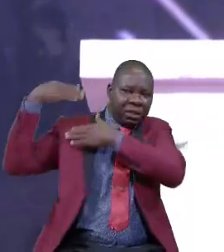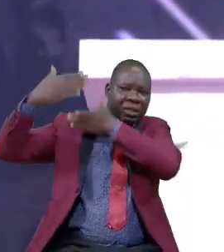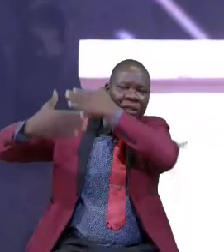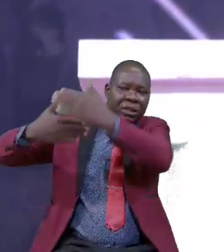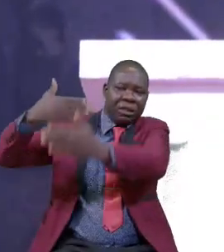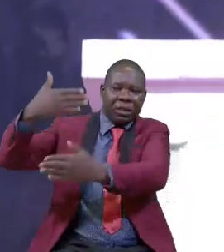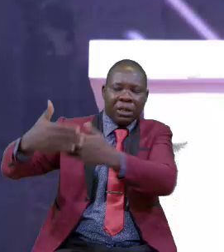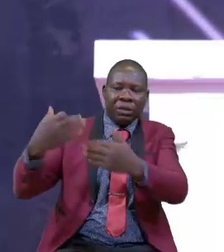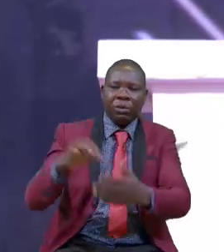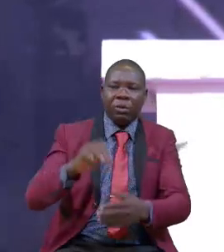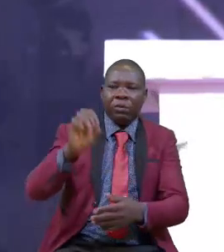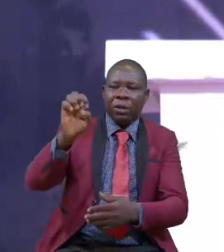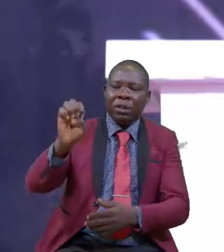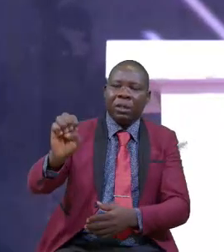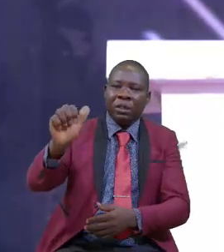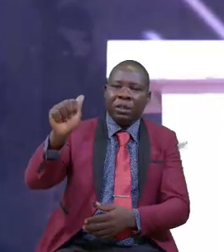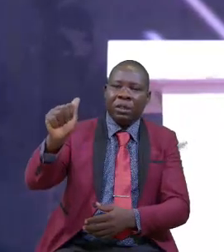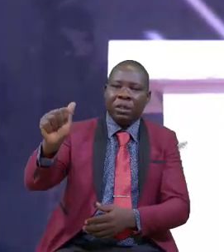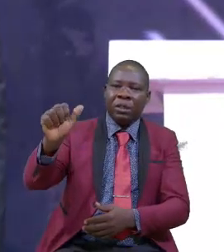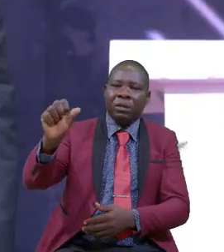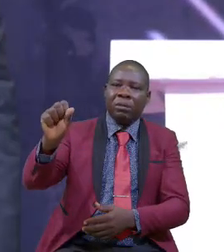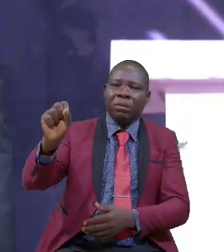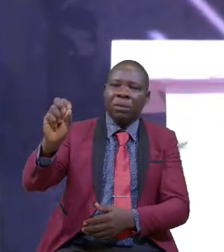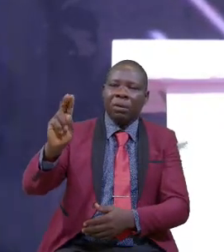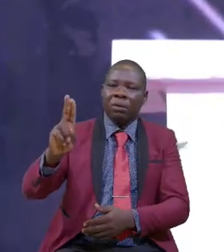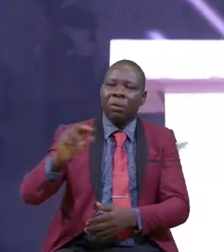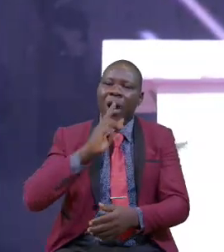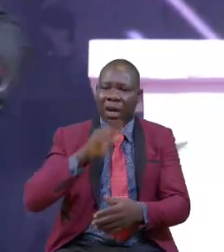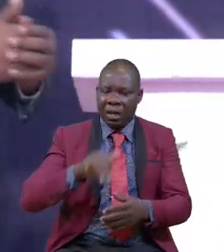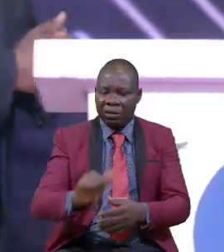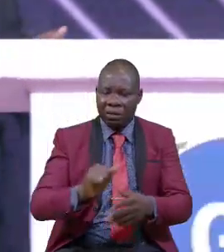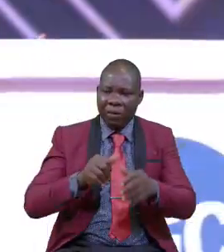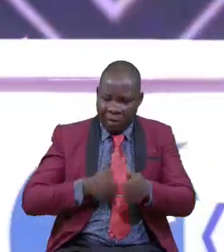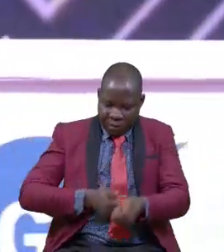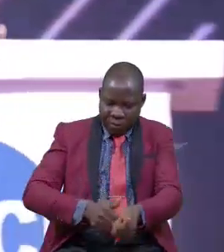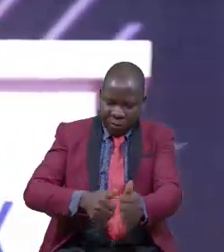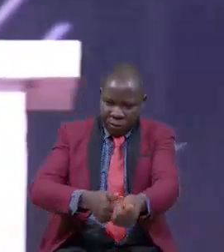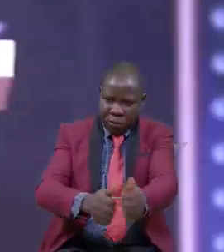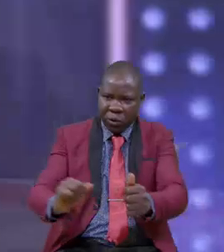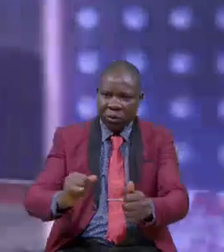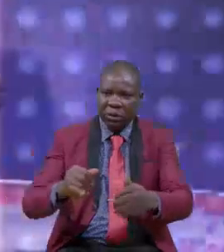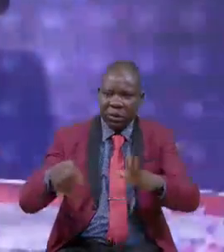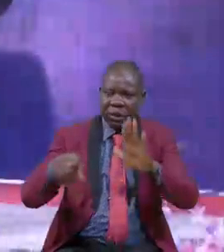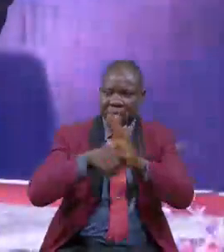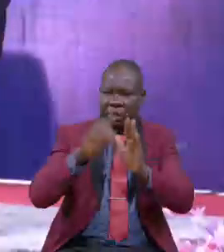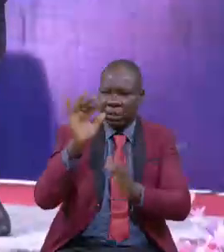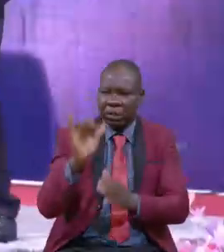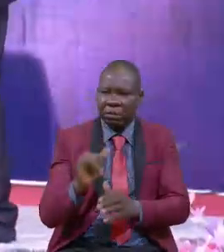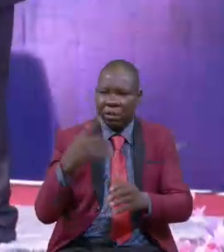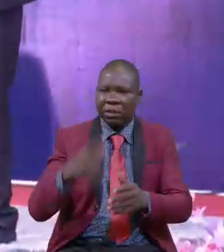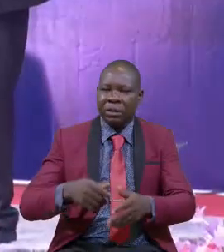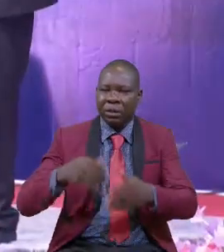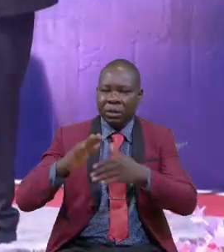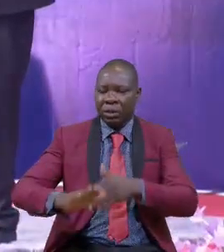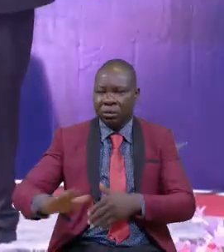still pursuing negatively the descendants of Jacob. That's the kind of forgiveness